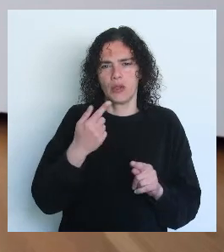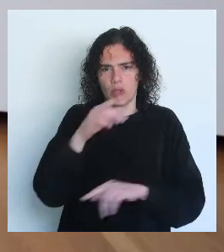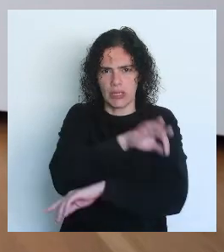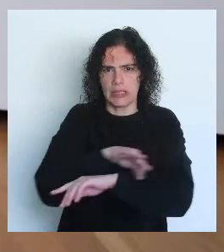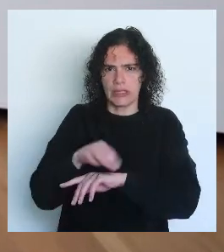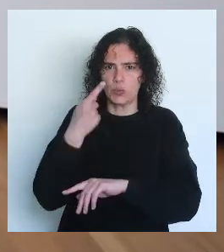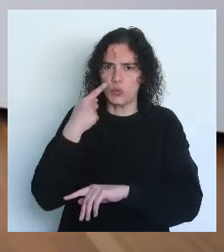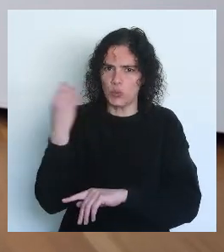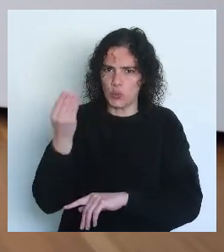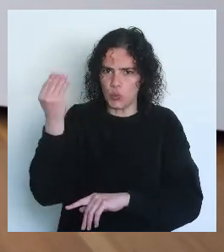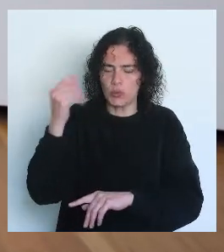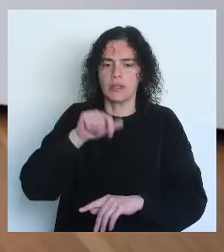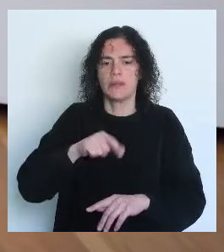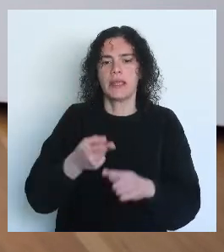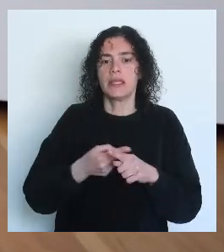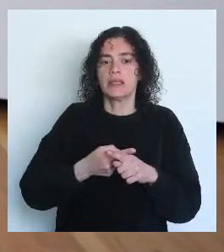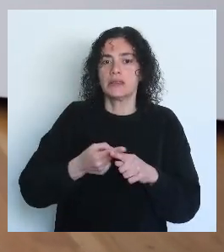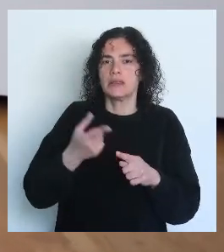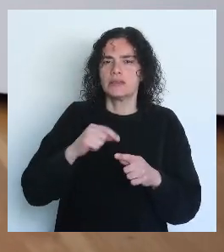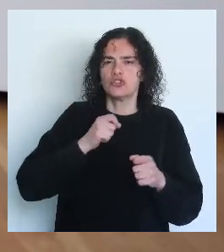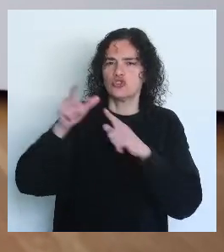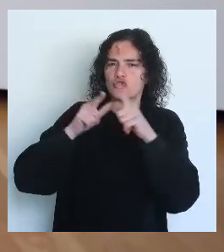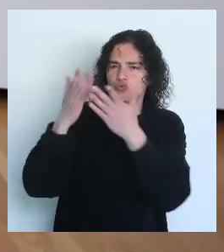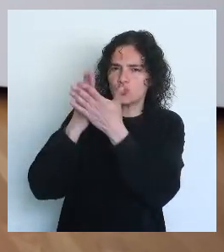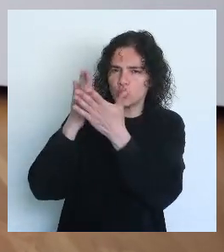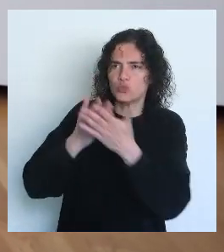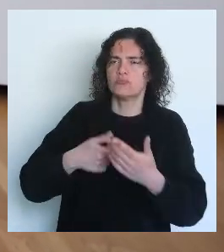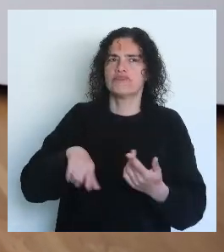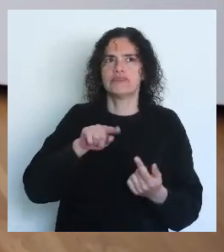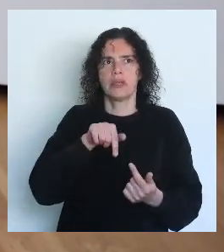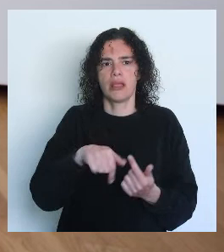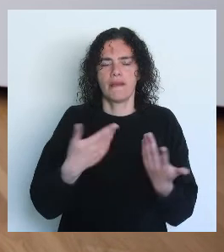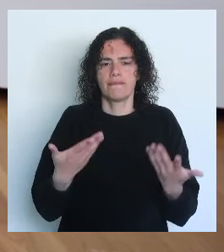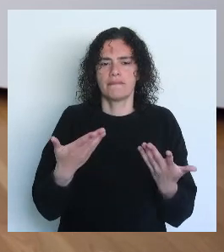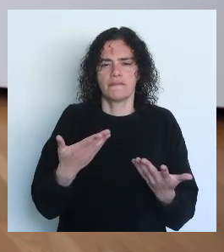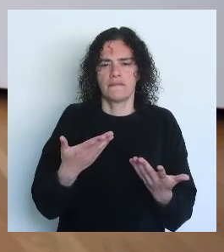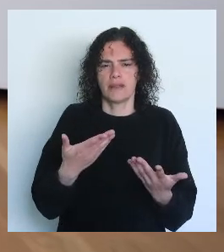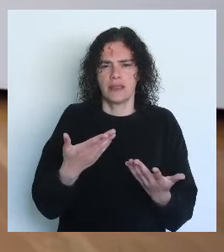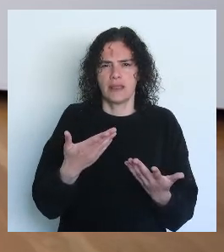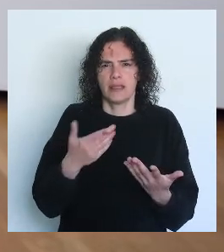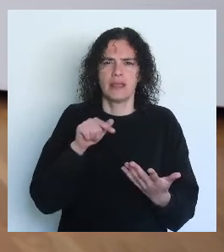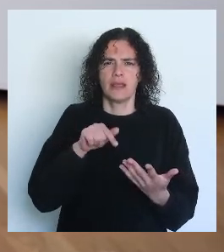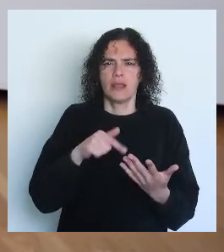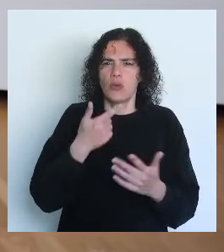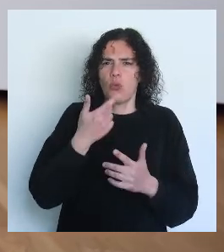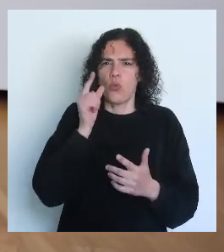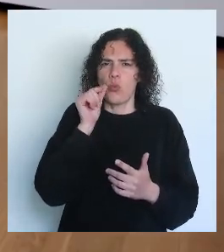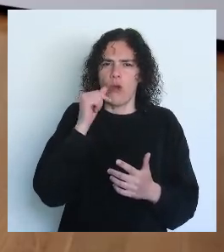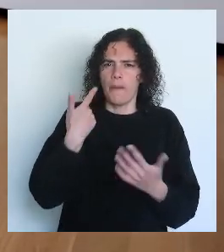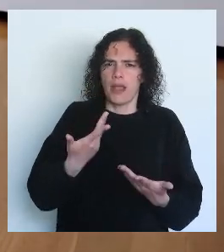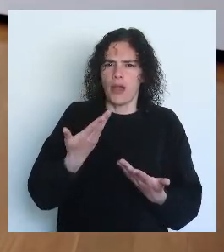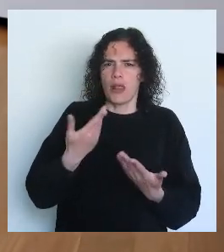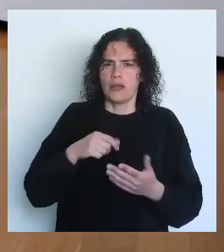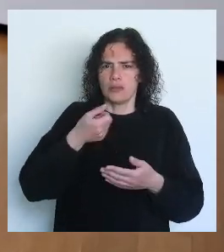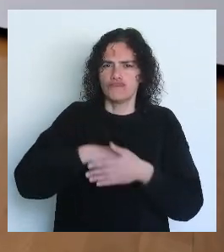a known architect, he was interested in astrology, so he was very much a